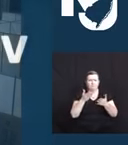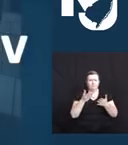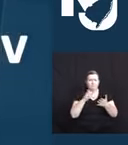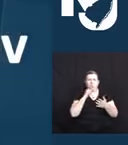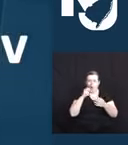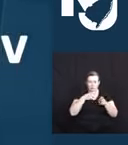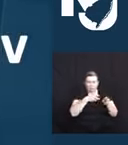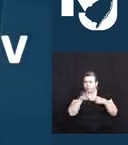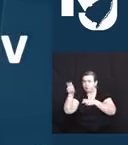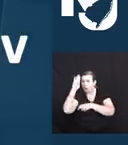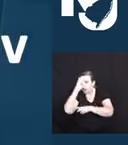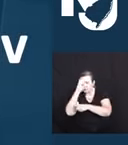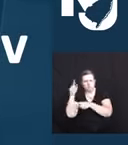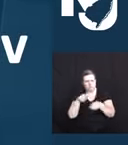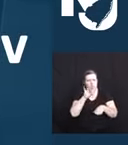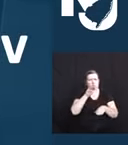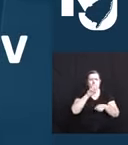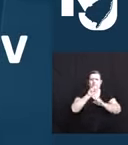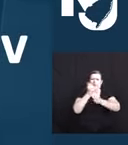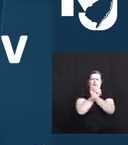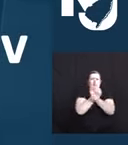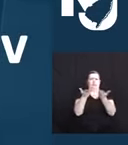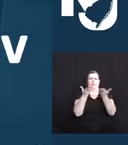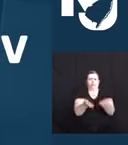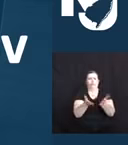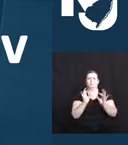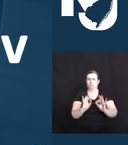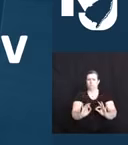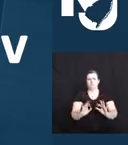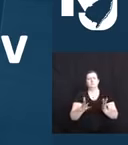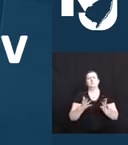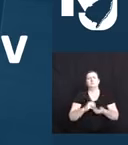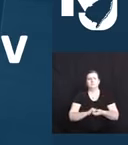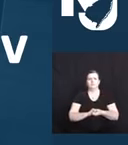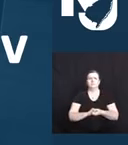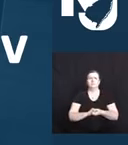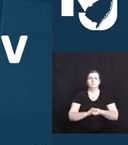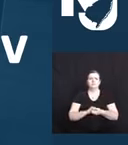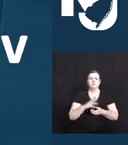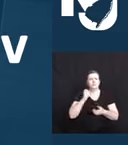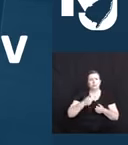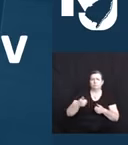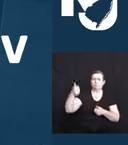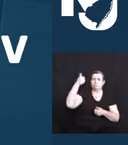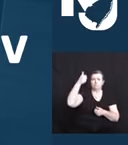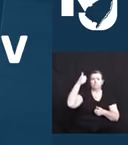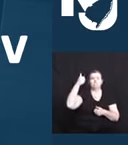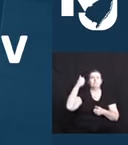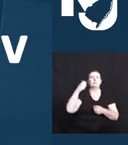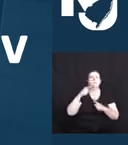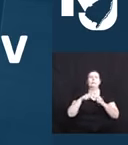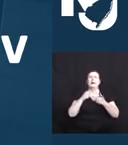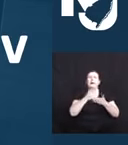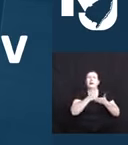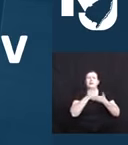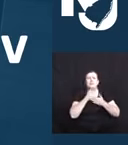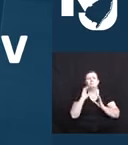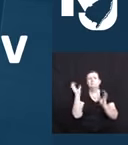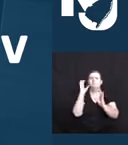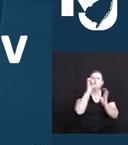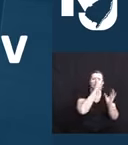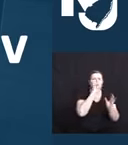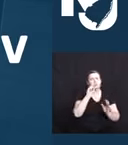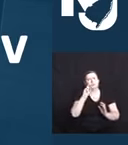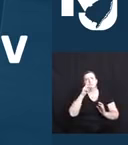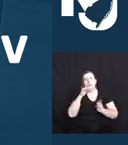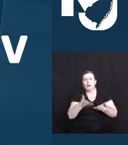Adenaro served as the Chief Medical Officer, but performed many other duties, coordinating admissions and supplies, and many day-to-day